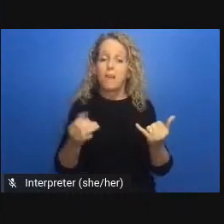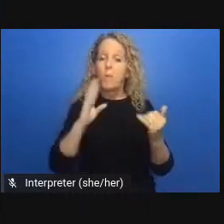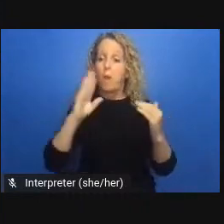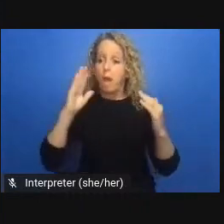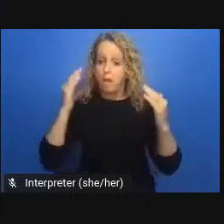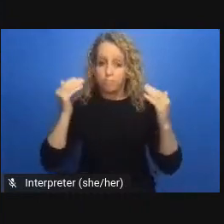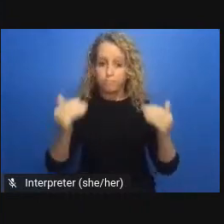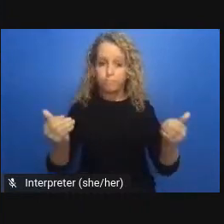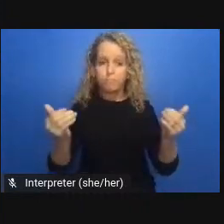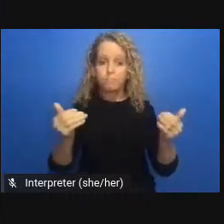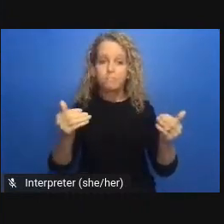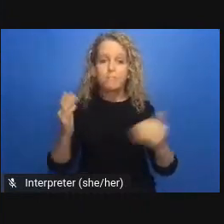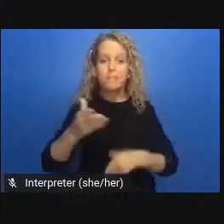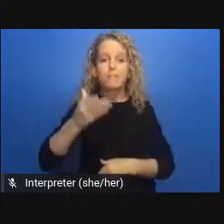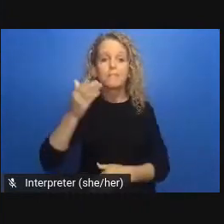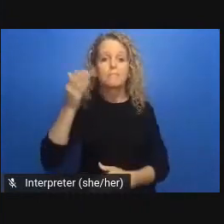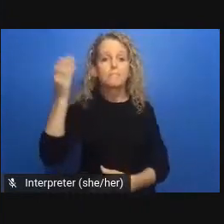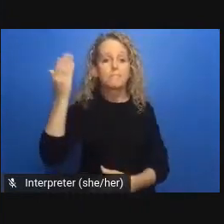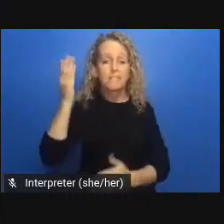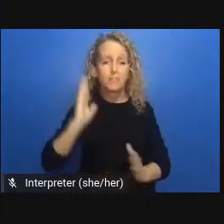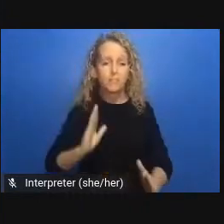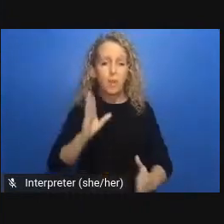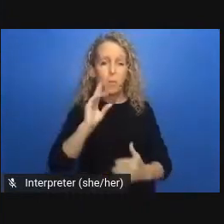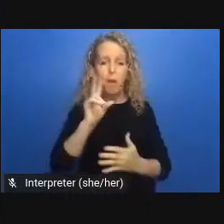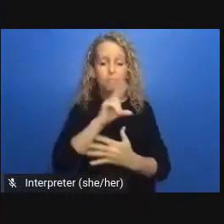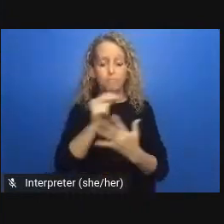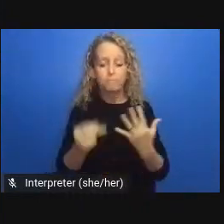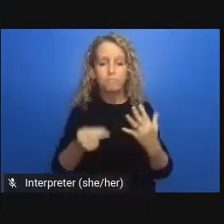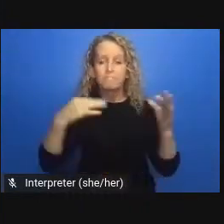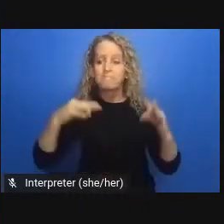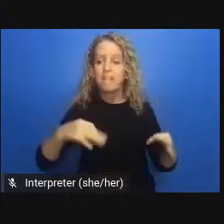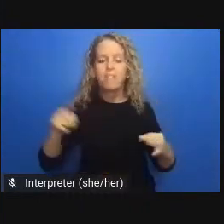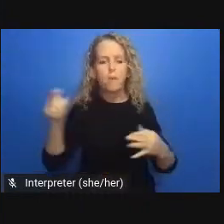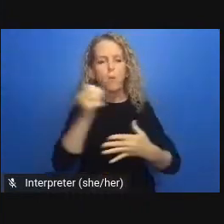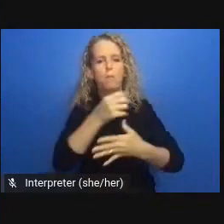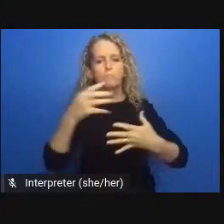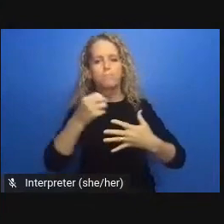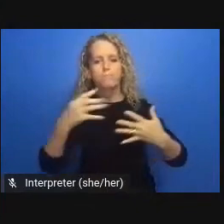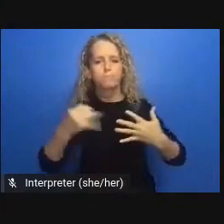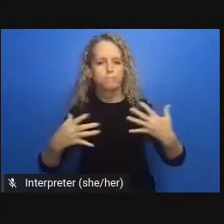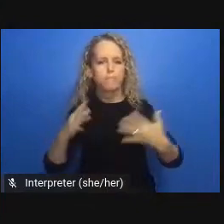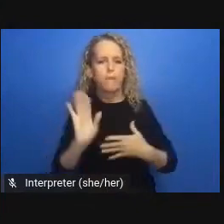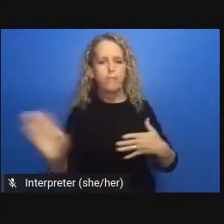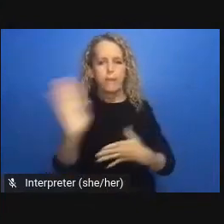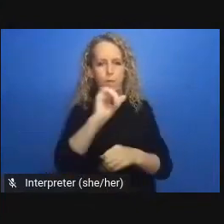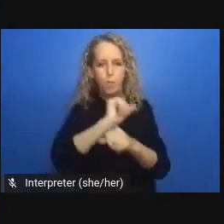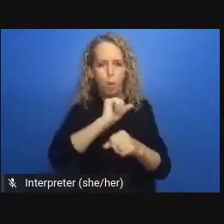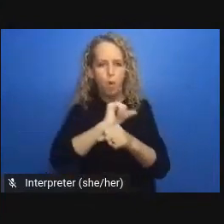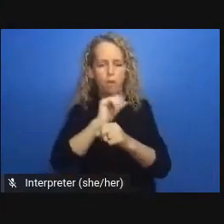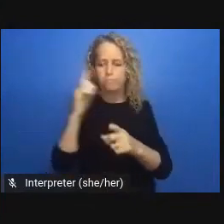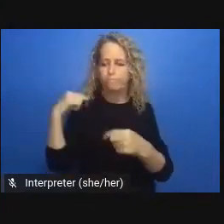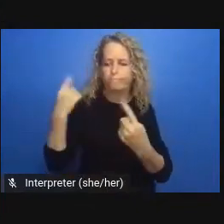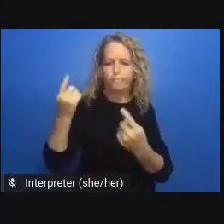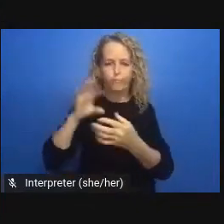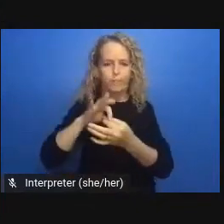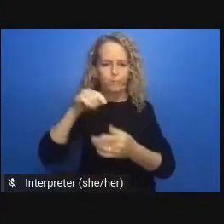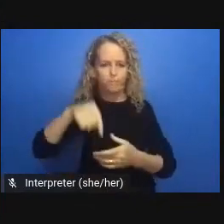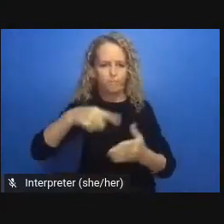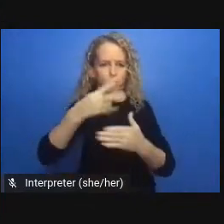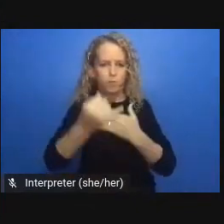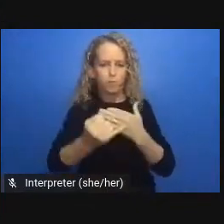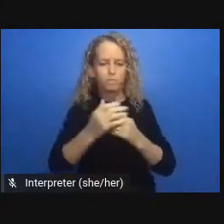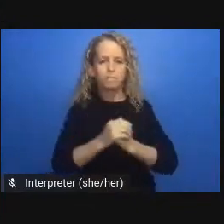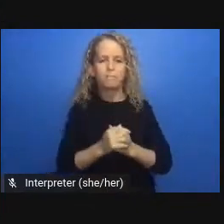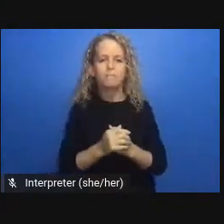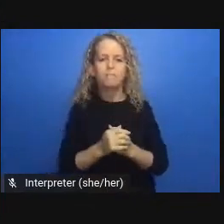the panelists now, and they're going to tell you a lot more about the work that they've done on this issue. And so I know you're going to learn a lot hearing from them.